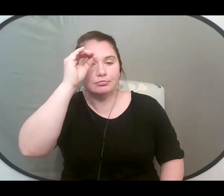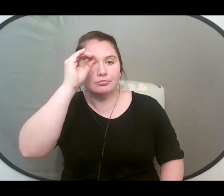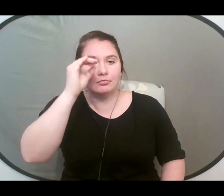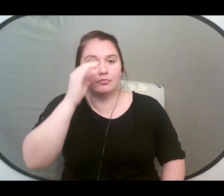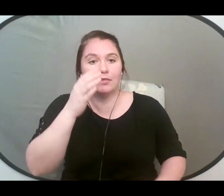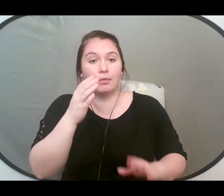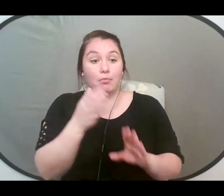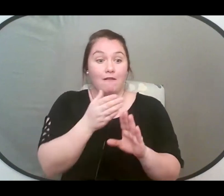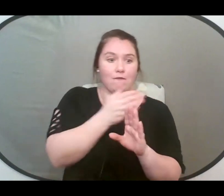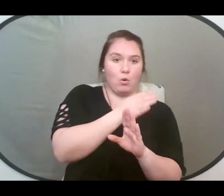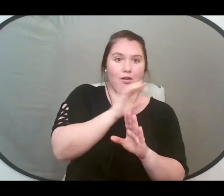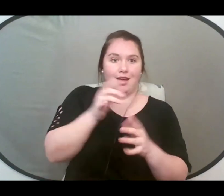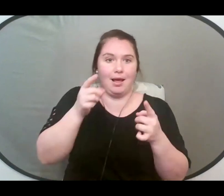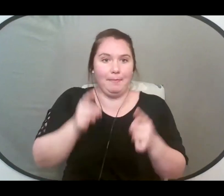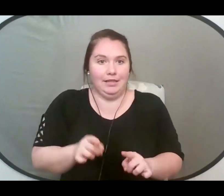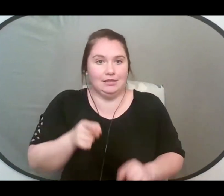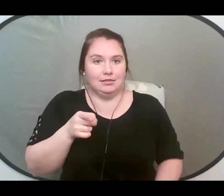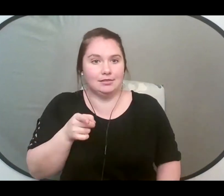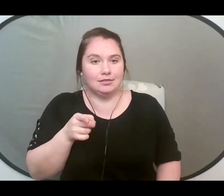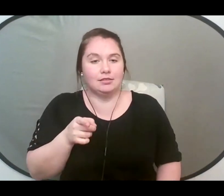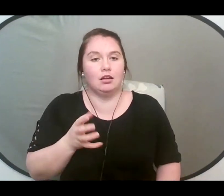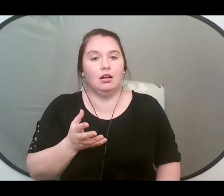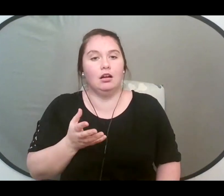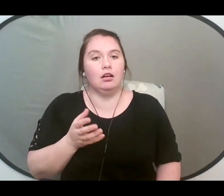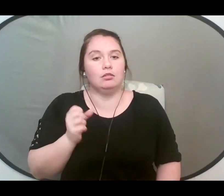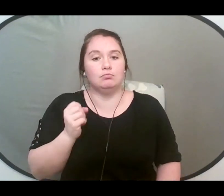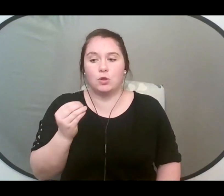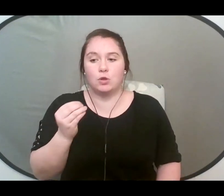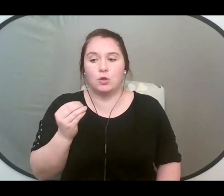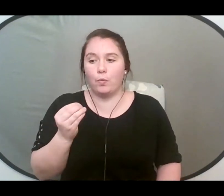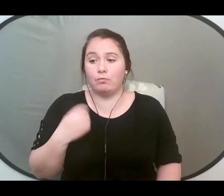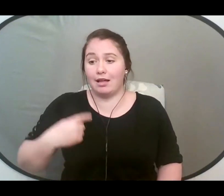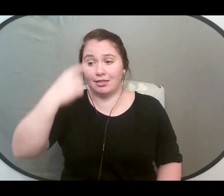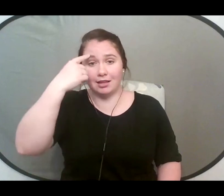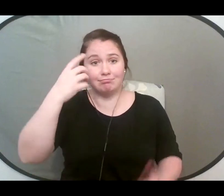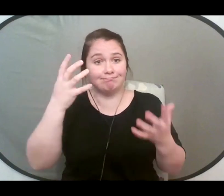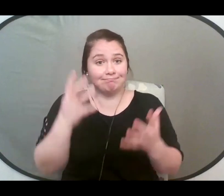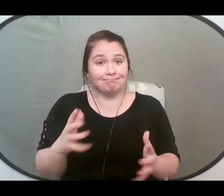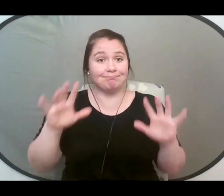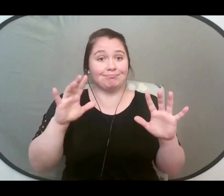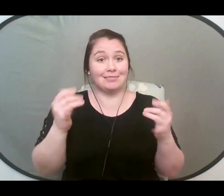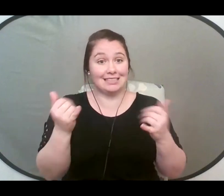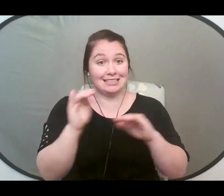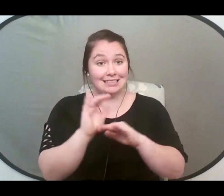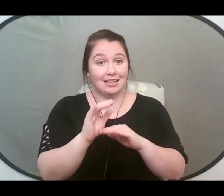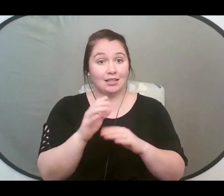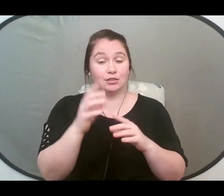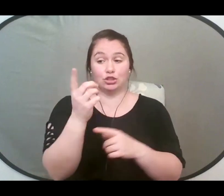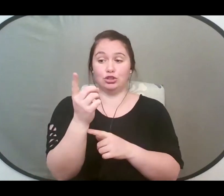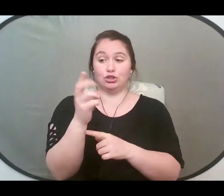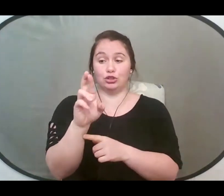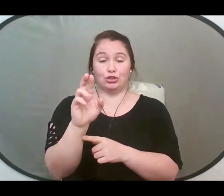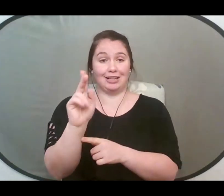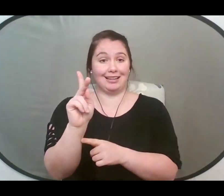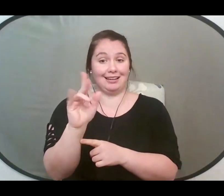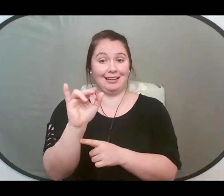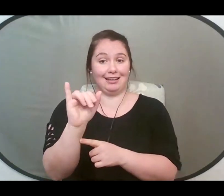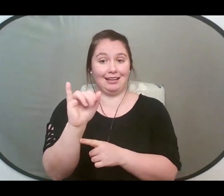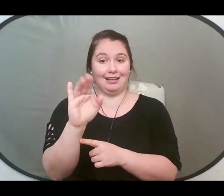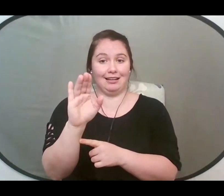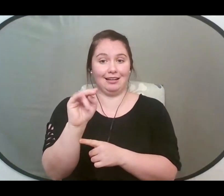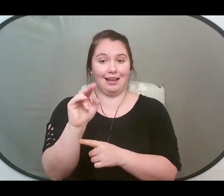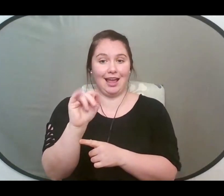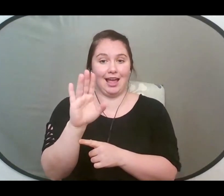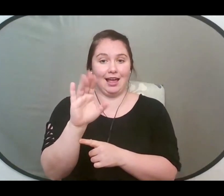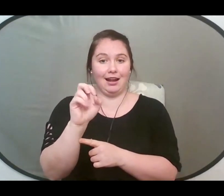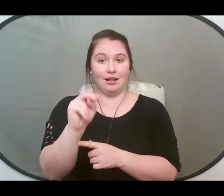thing happens. So I think that's it for tonight. Dr. Kincannon, did you have any parting comments